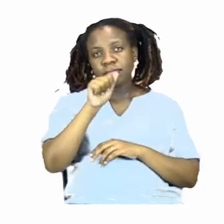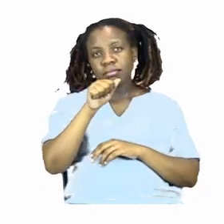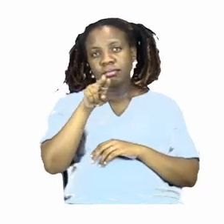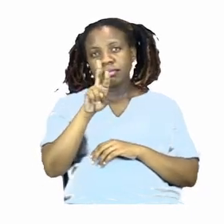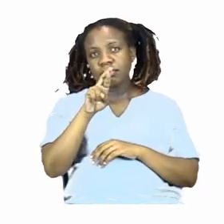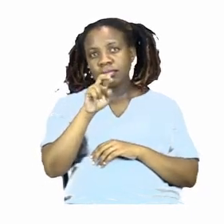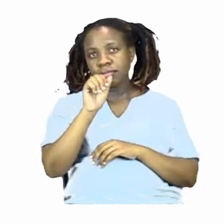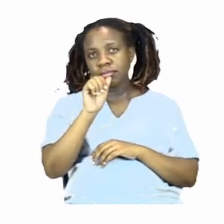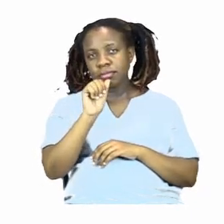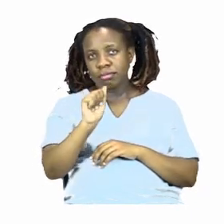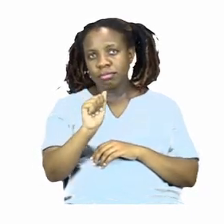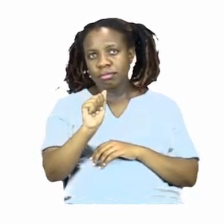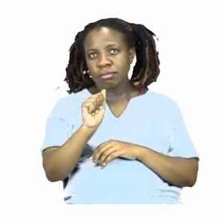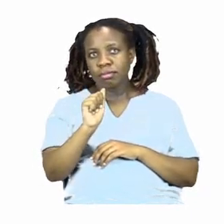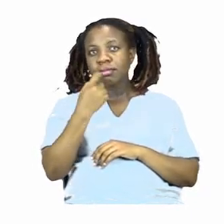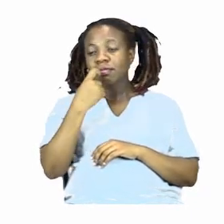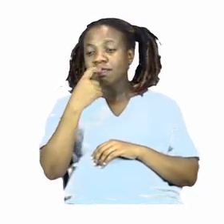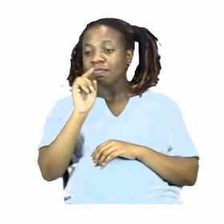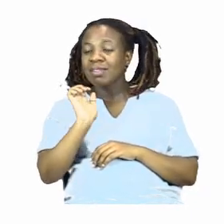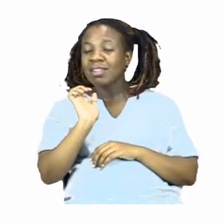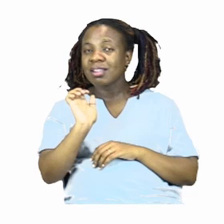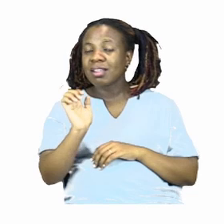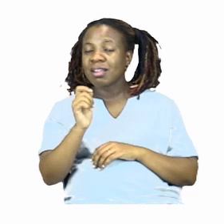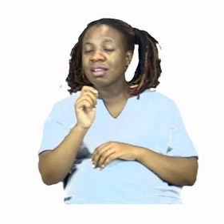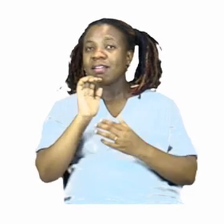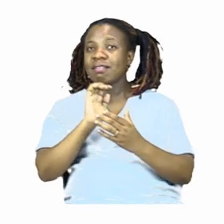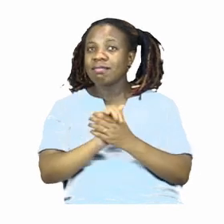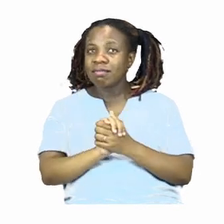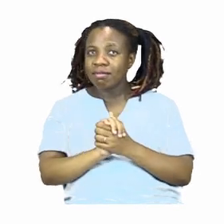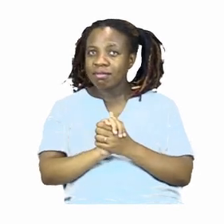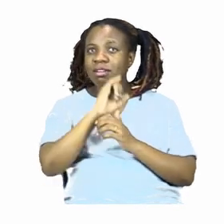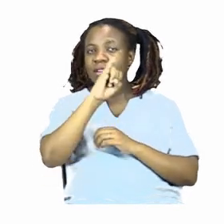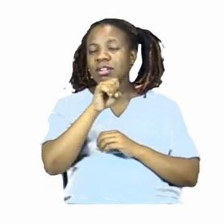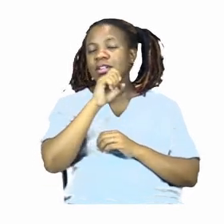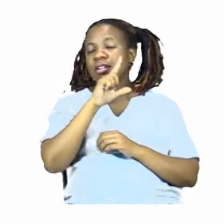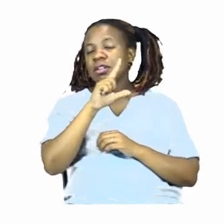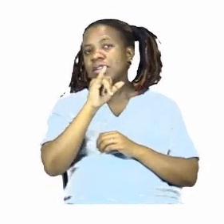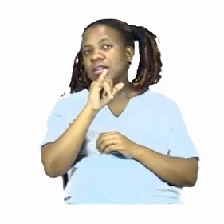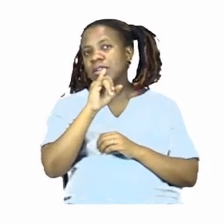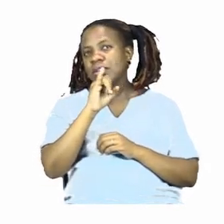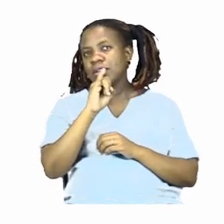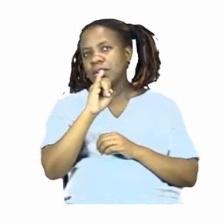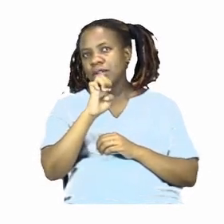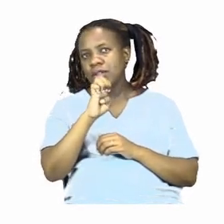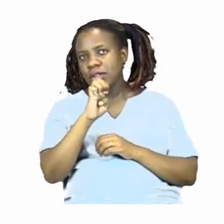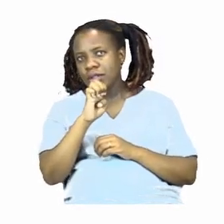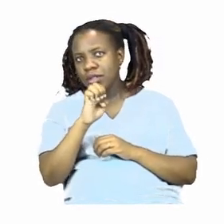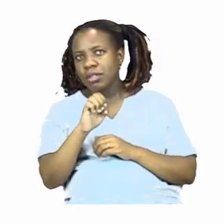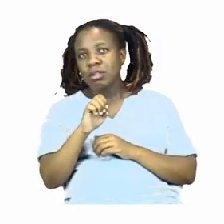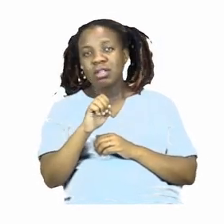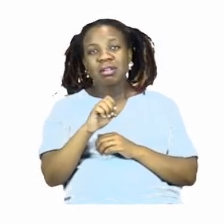reads, Laura told her friend Julie that she could not go to her